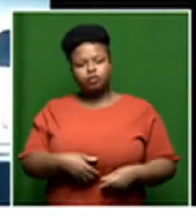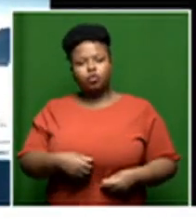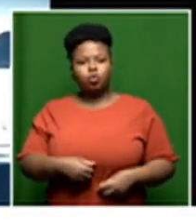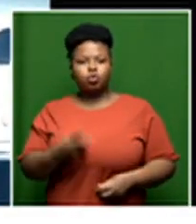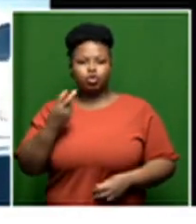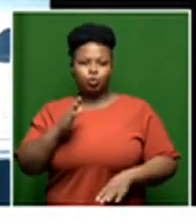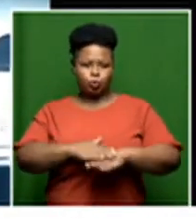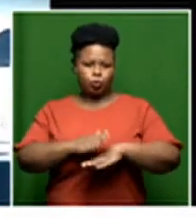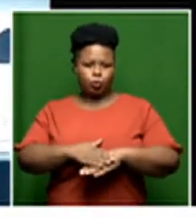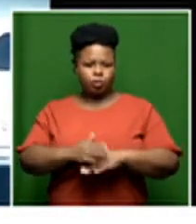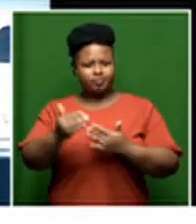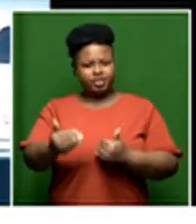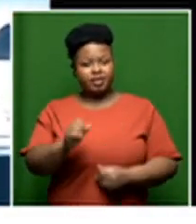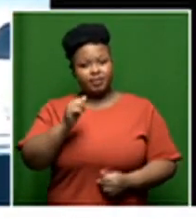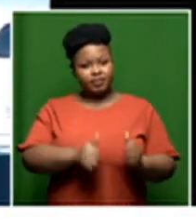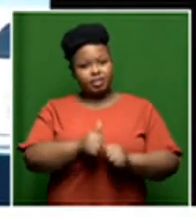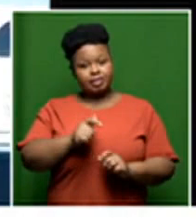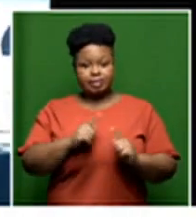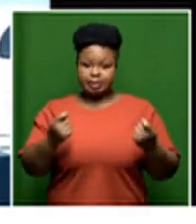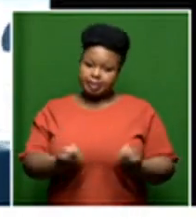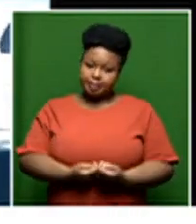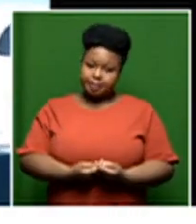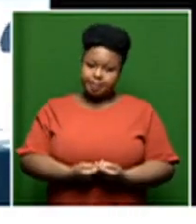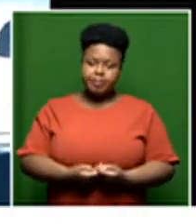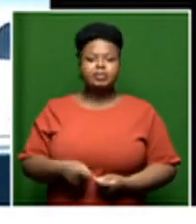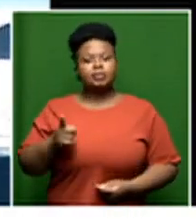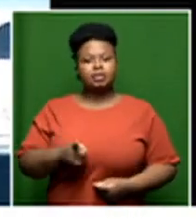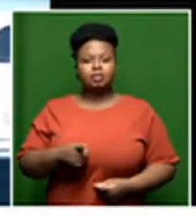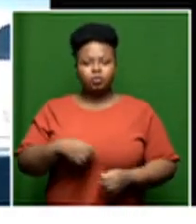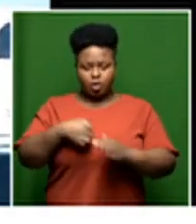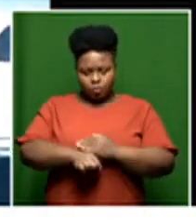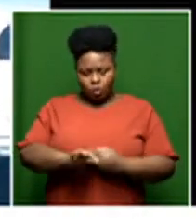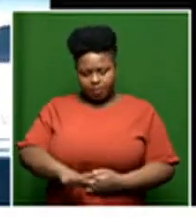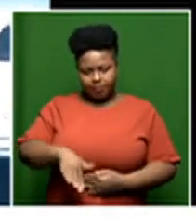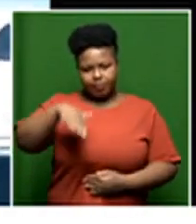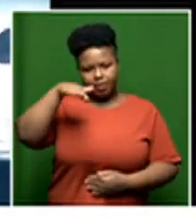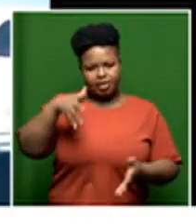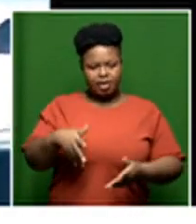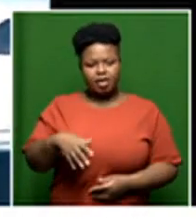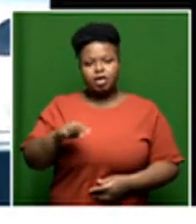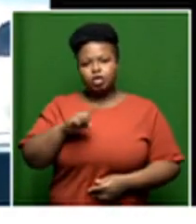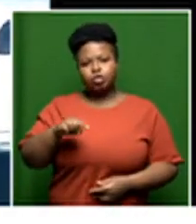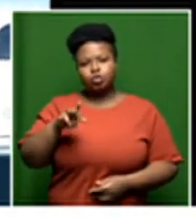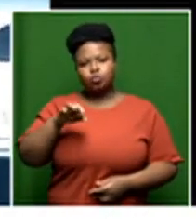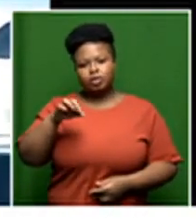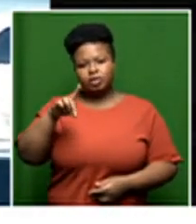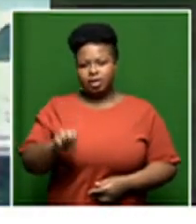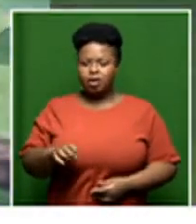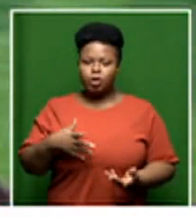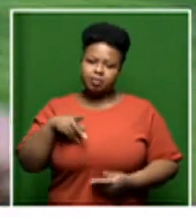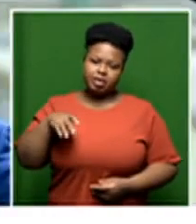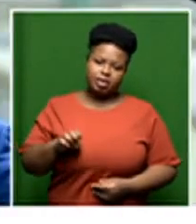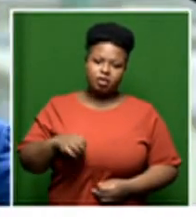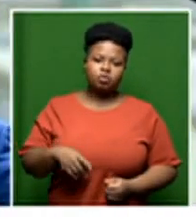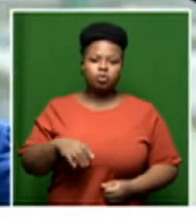two seasons with the first team. He is born and bred in Gqeberha from Zwide. He has spent the